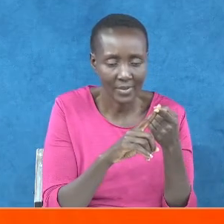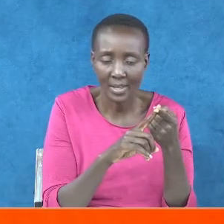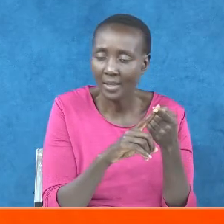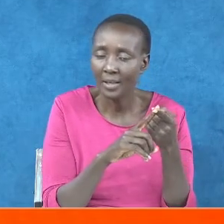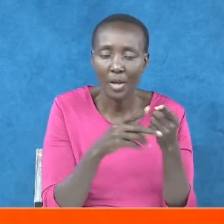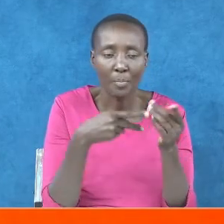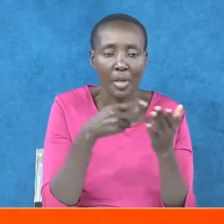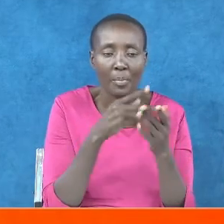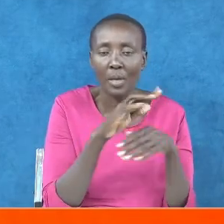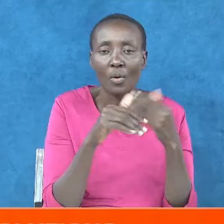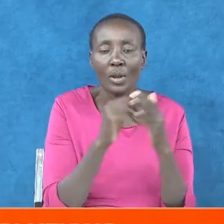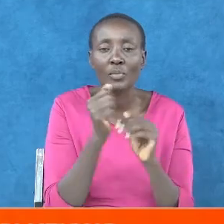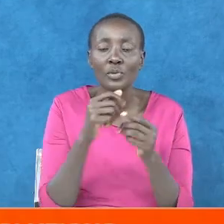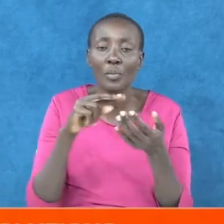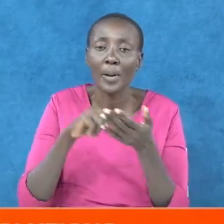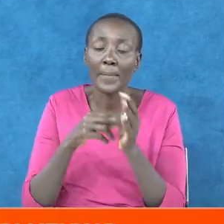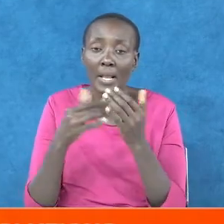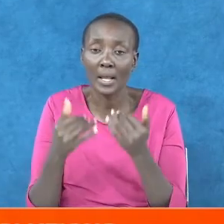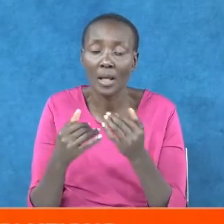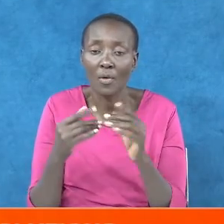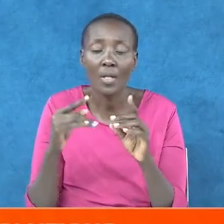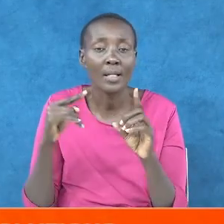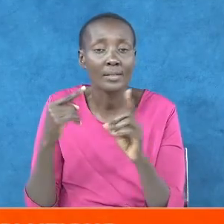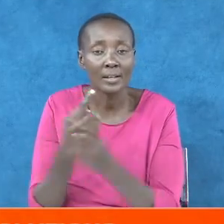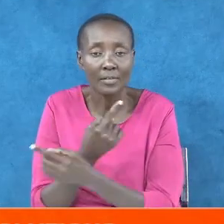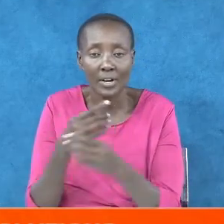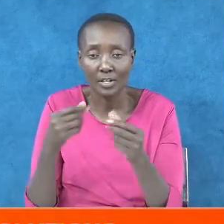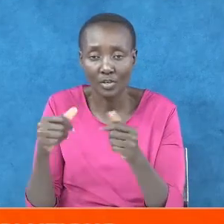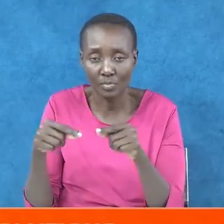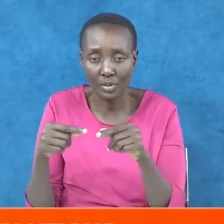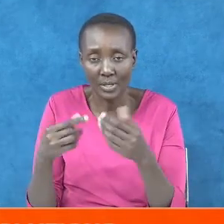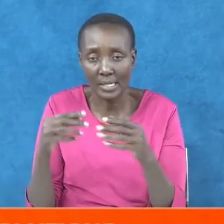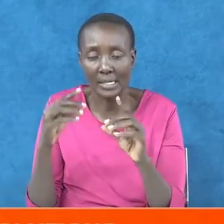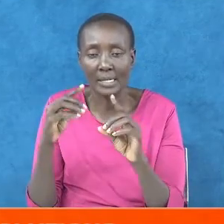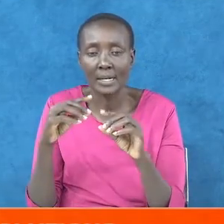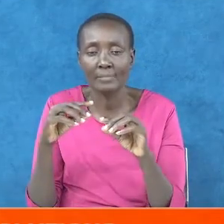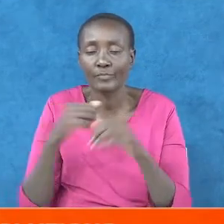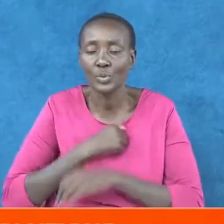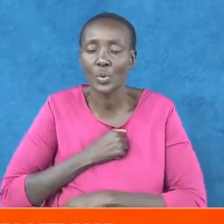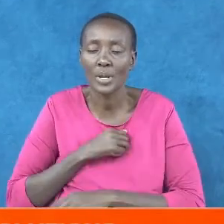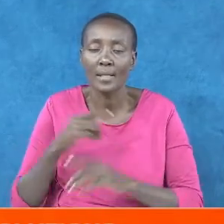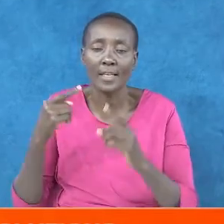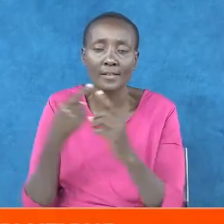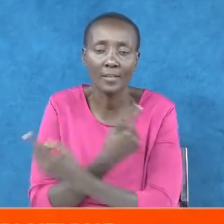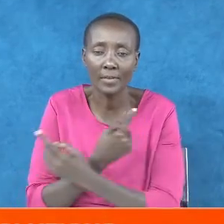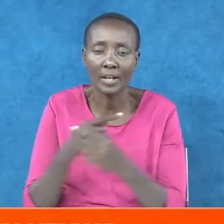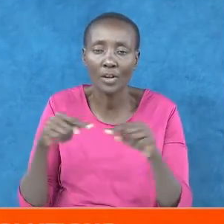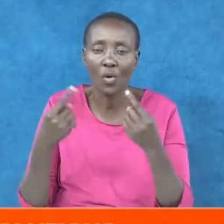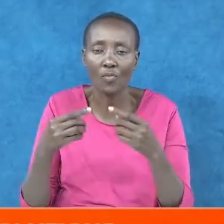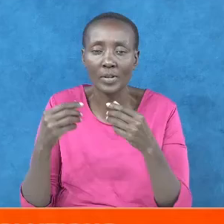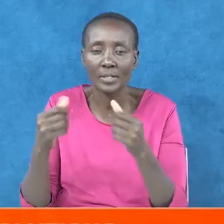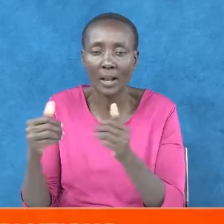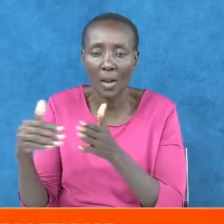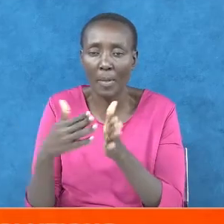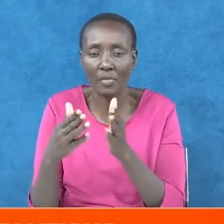it. So alternative dispute resolution is not cheaper than a formal case in court? Not